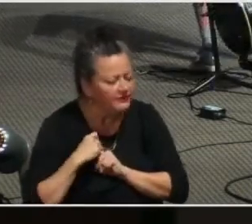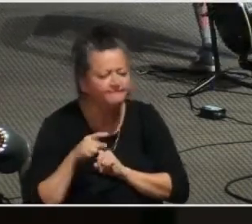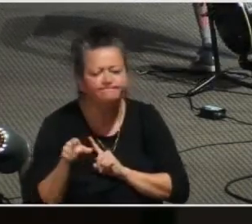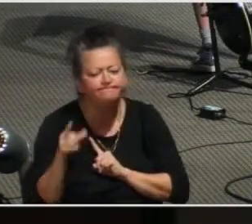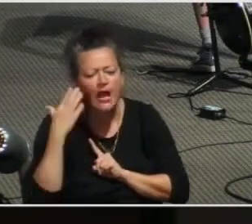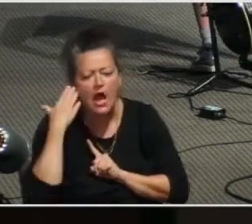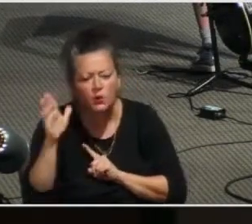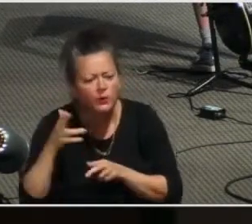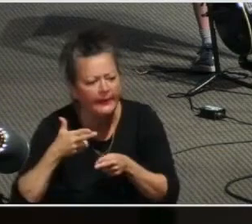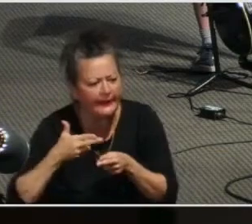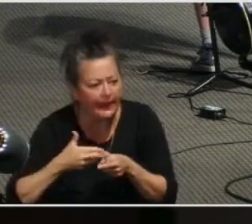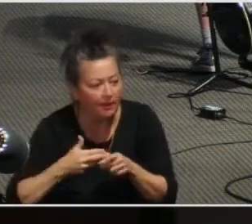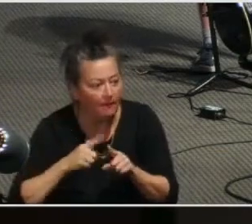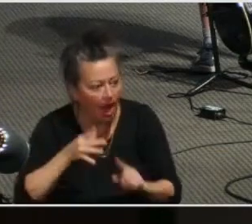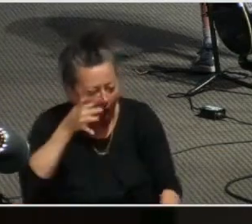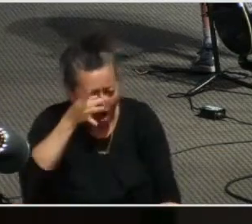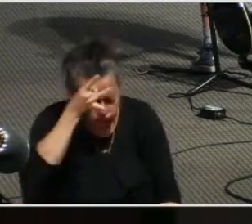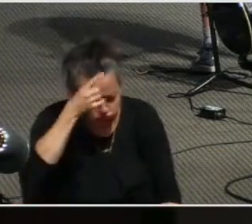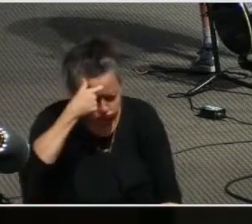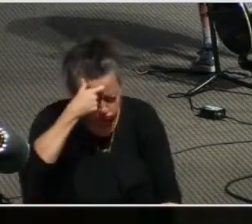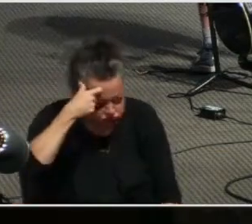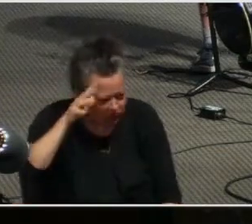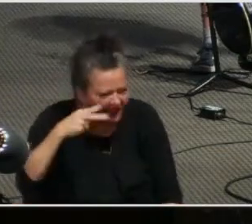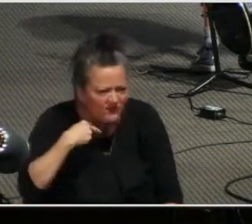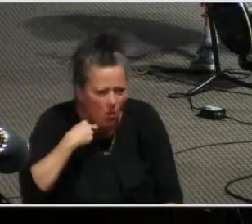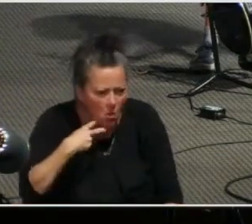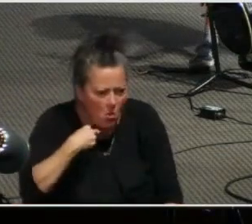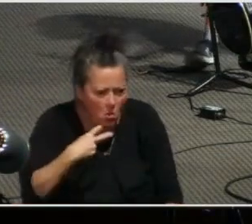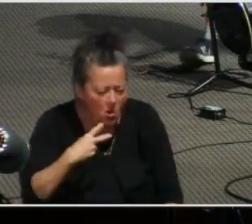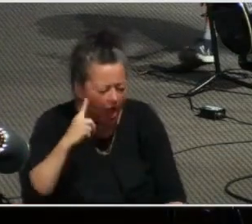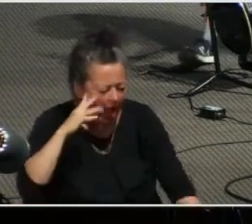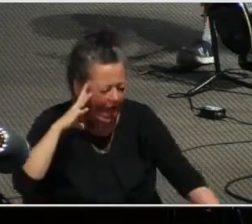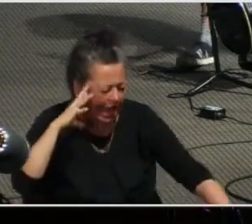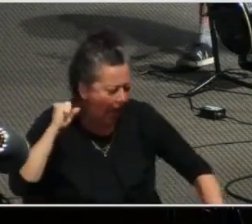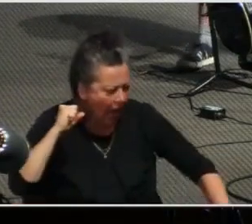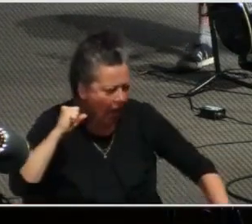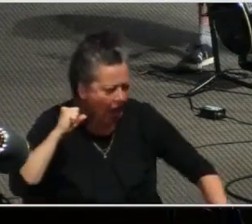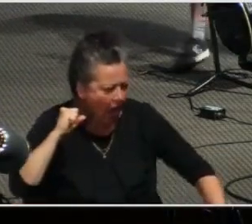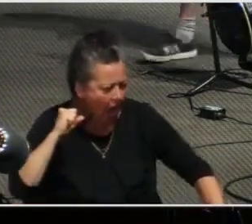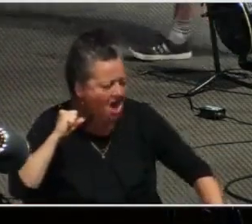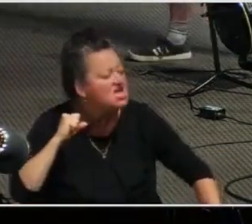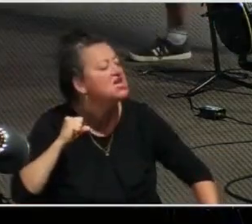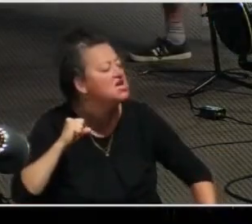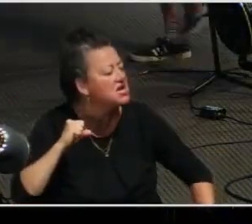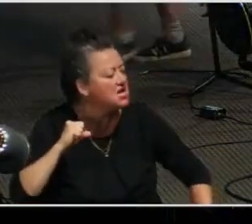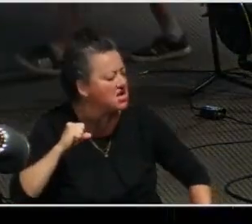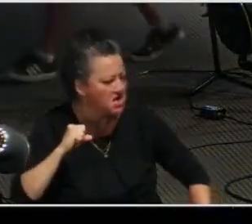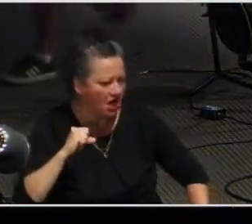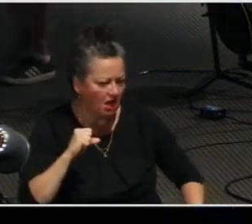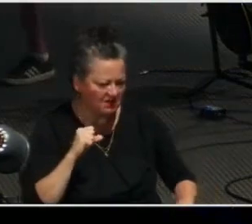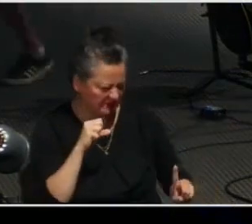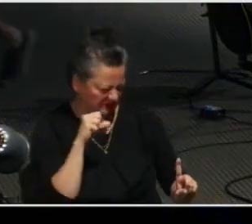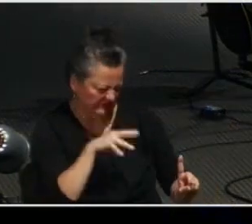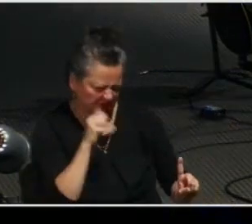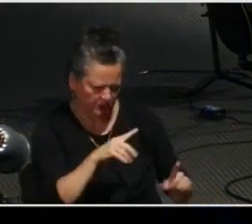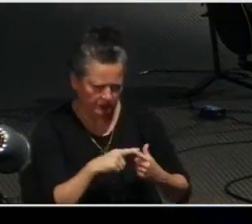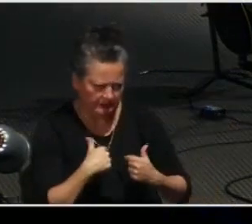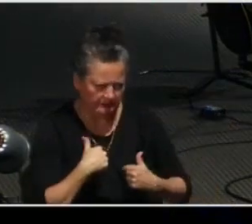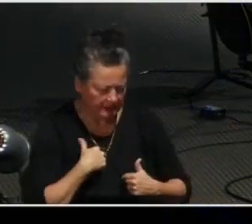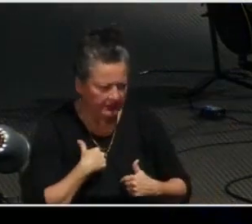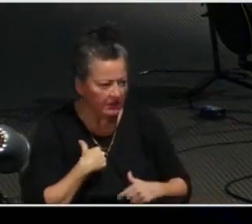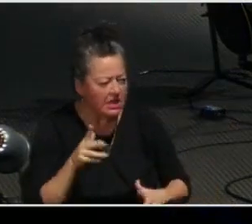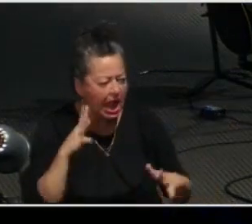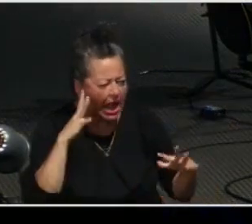his voice. It was loud. He was loud. And he would be loud